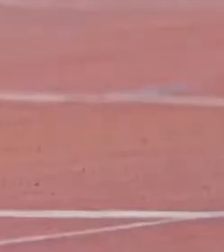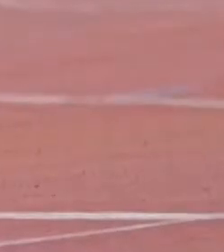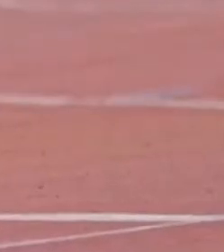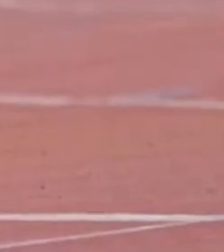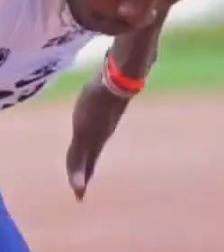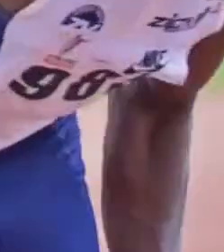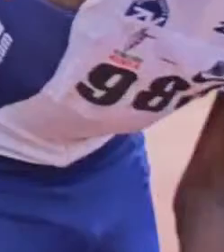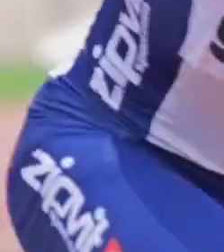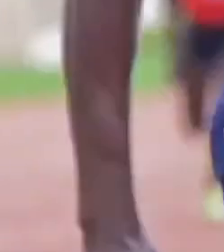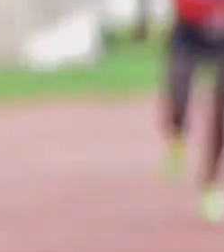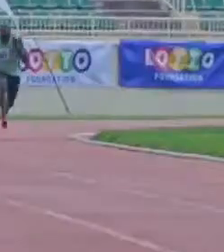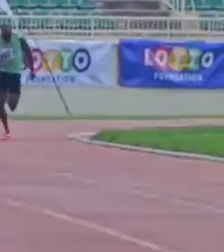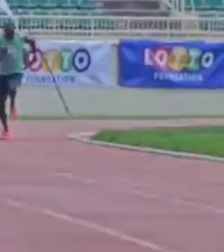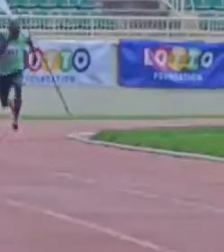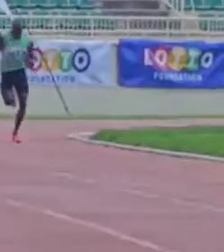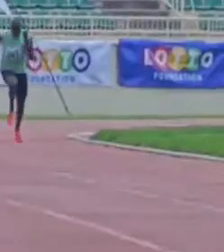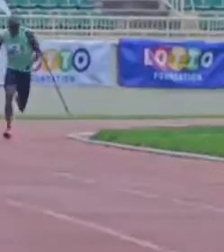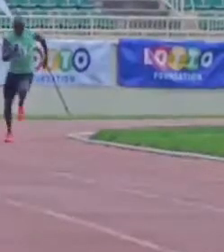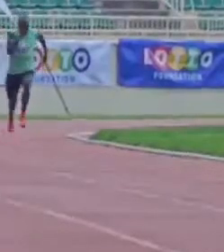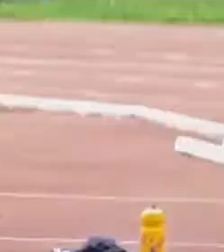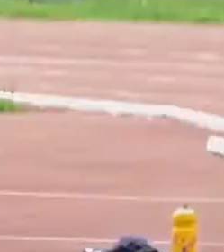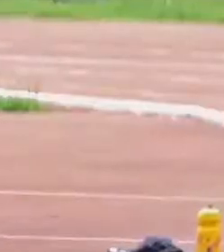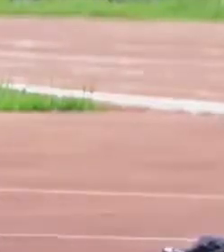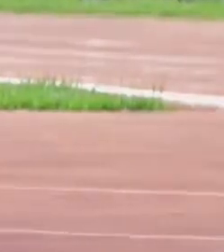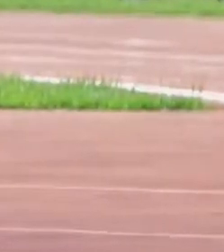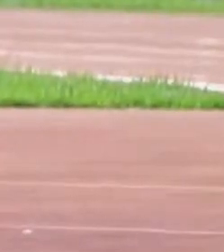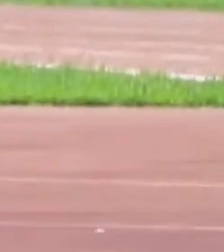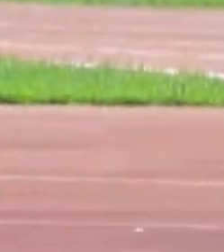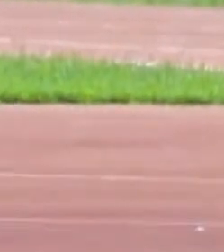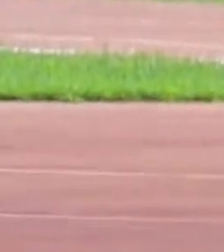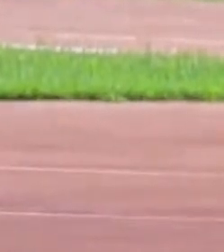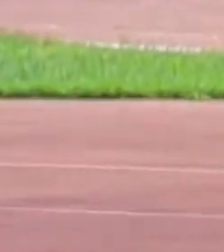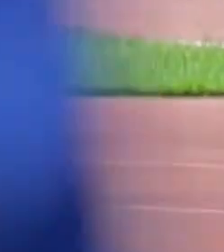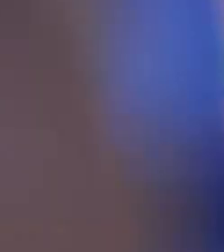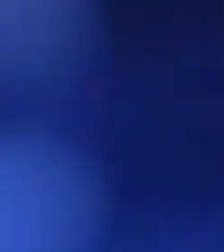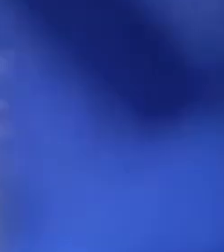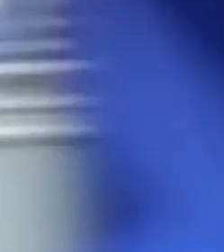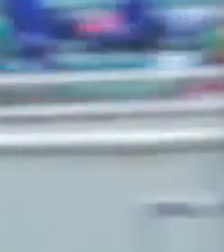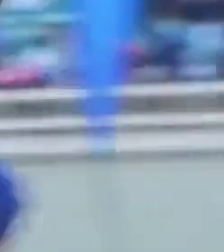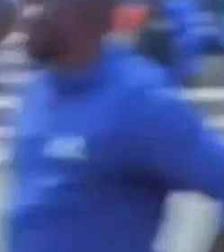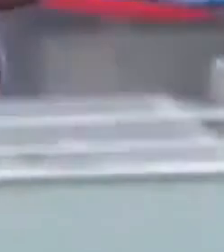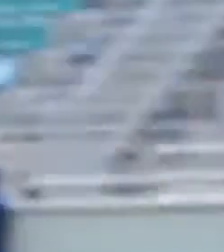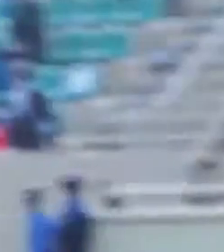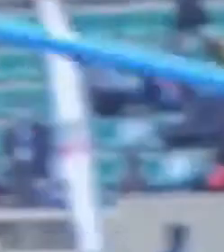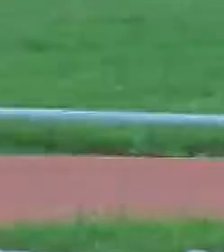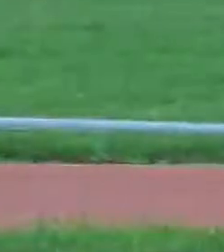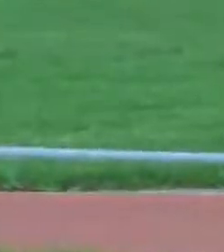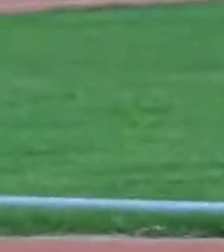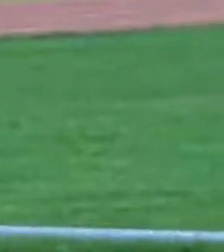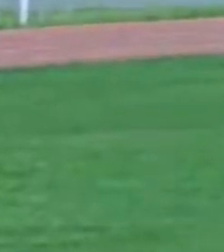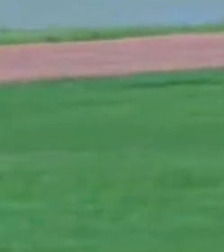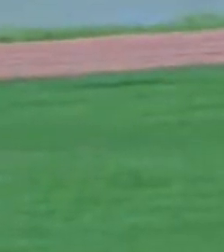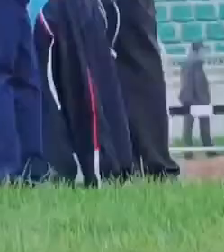I be the best. As Team Kenya wins, you win with Lotto Gold Rush. Visit